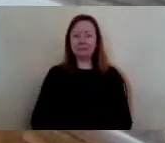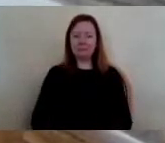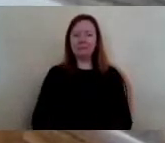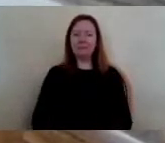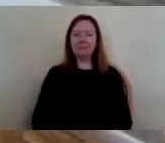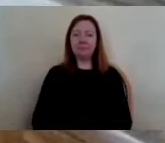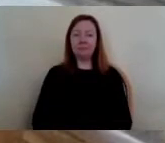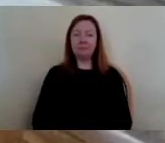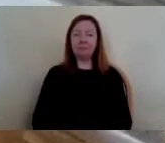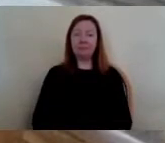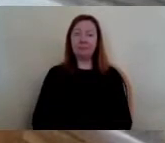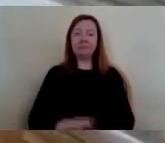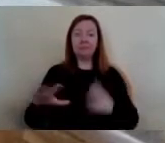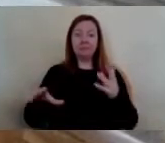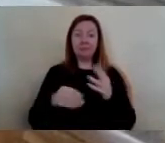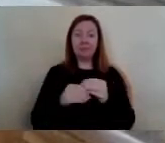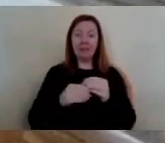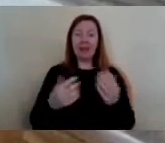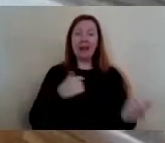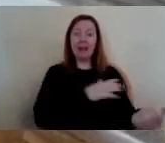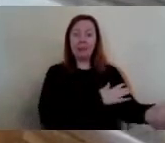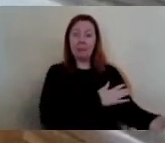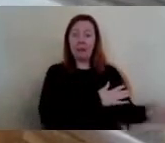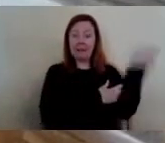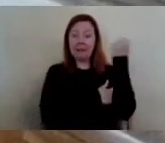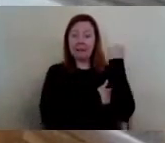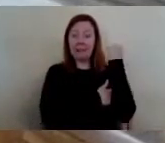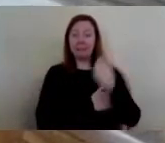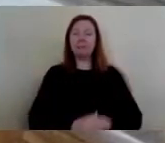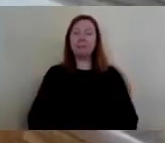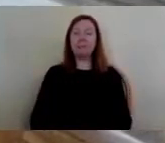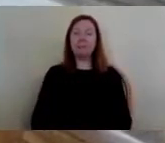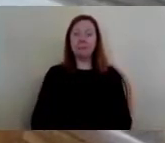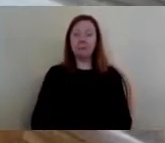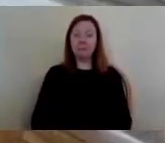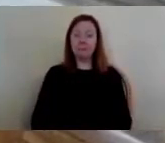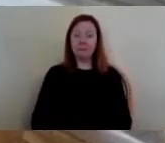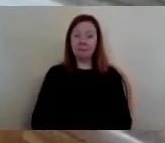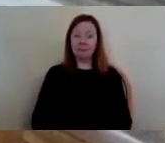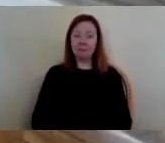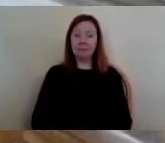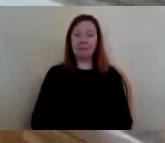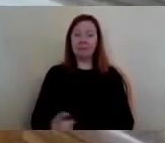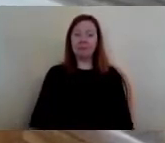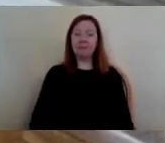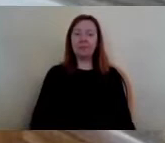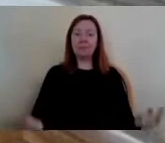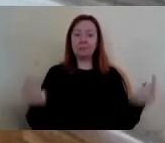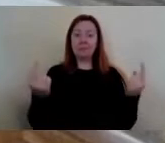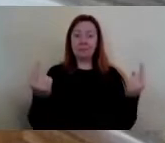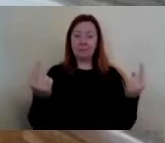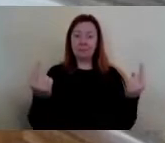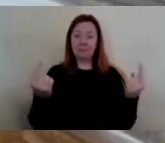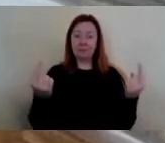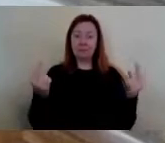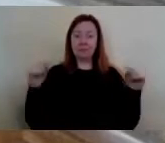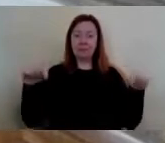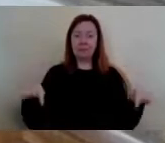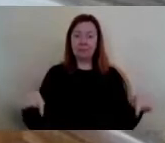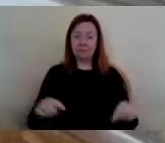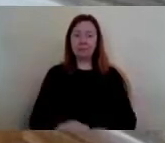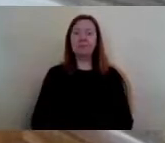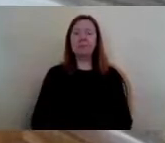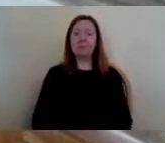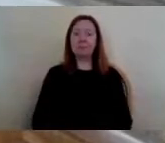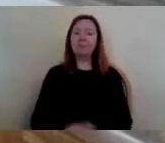together. We're going to add those bicep curls. Here we go. We're going to curl and back down and curl and